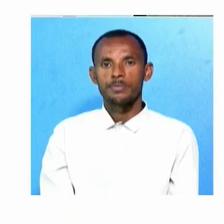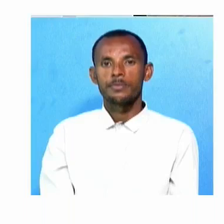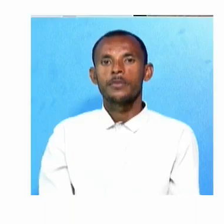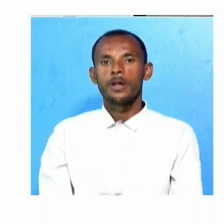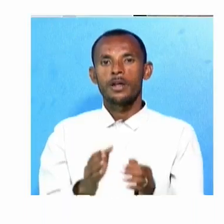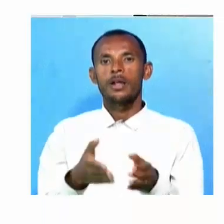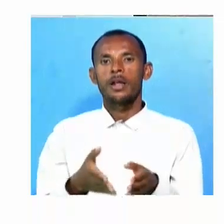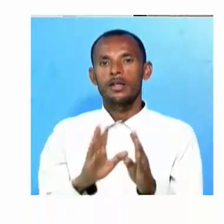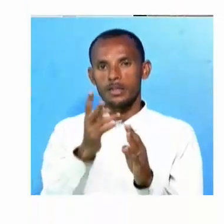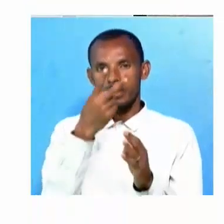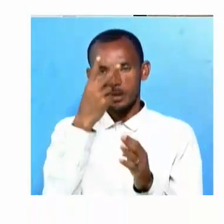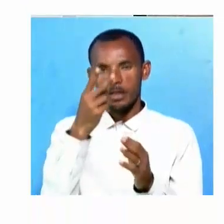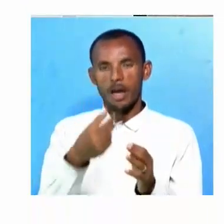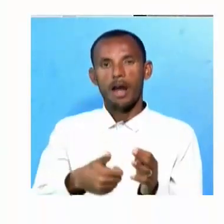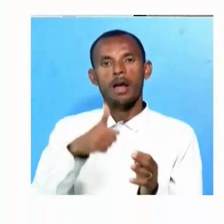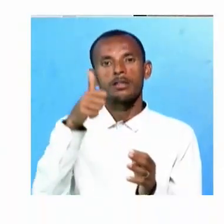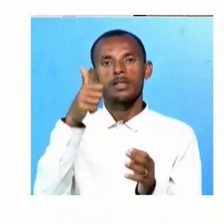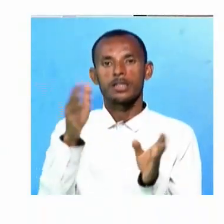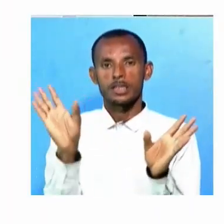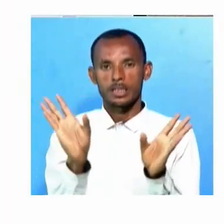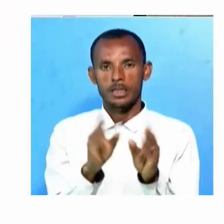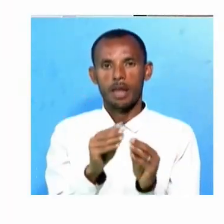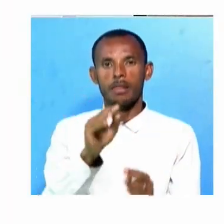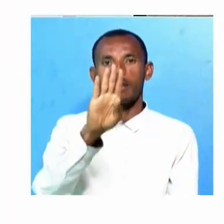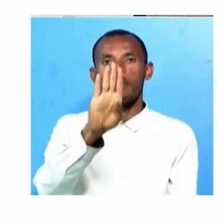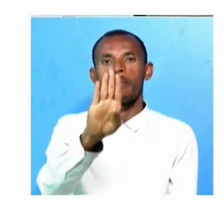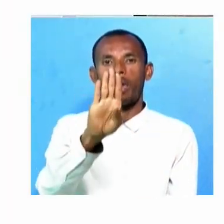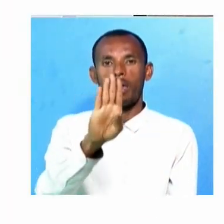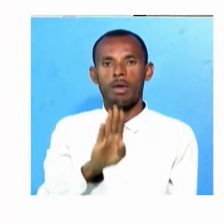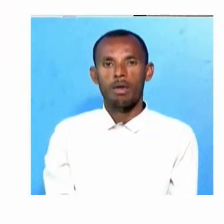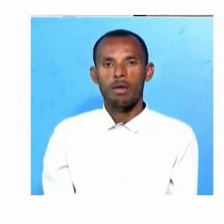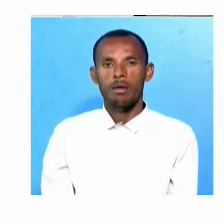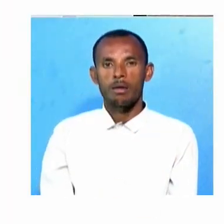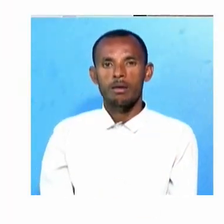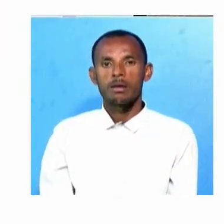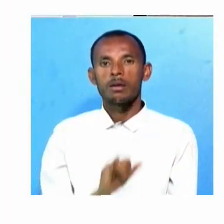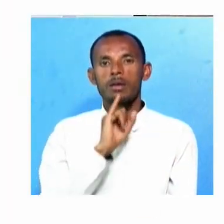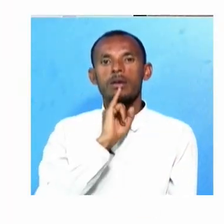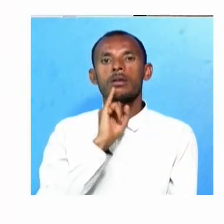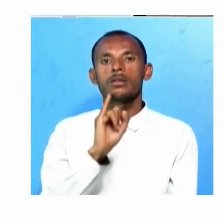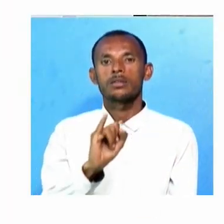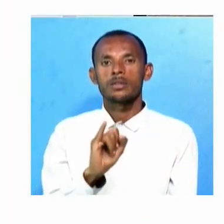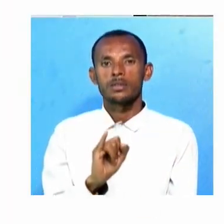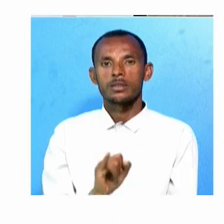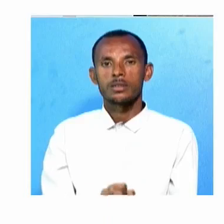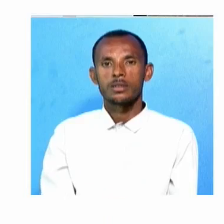Let's take another set. B is